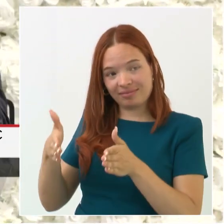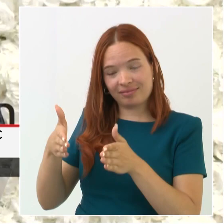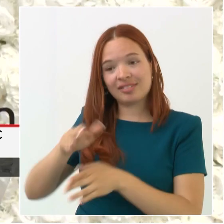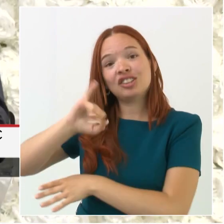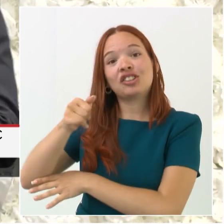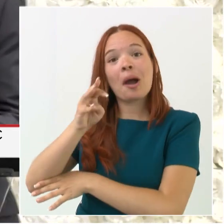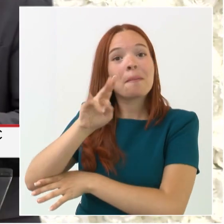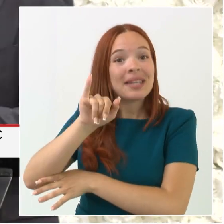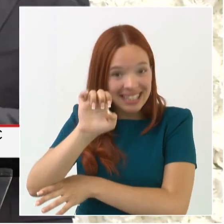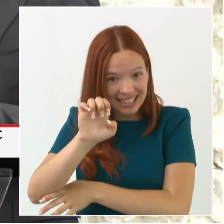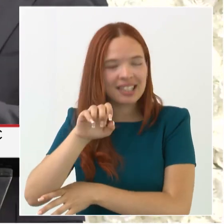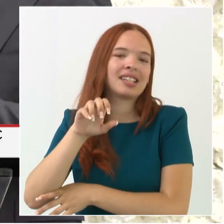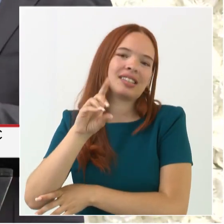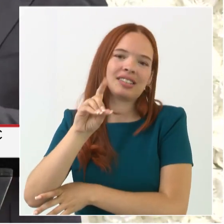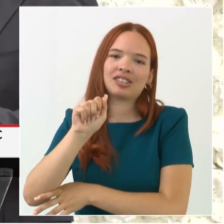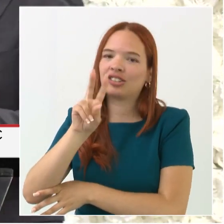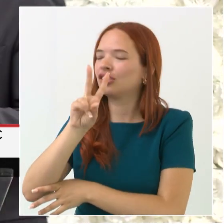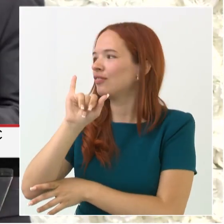so much.